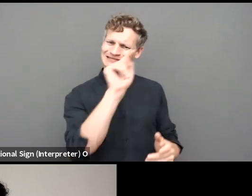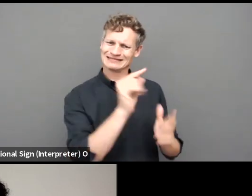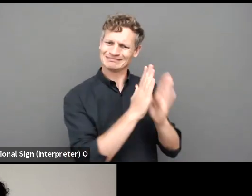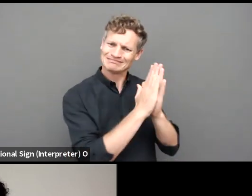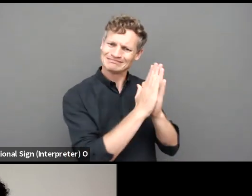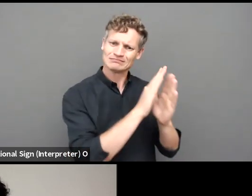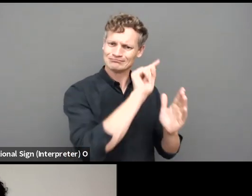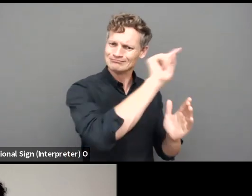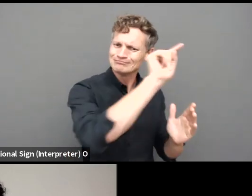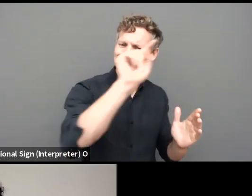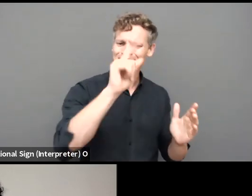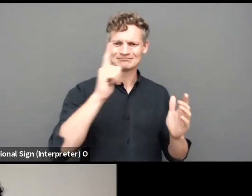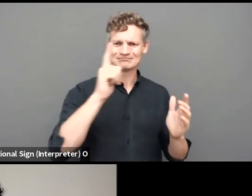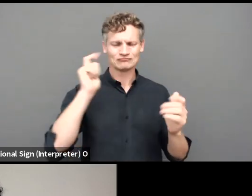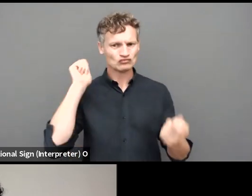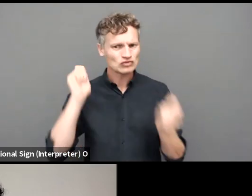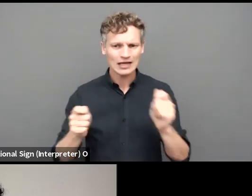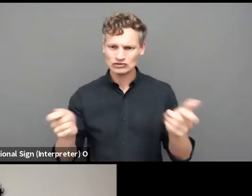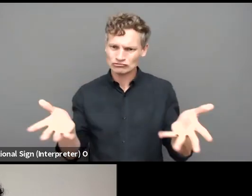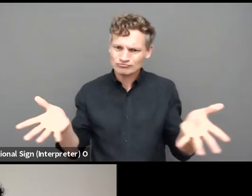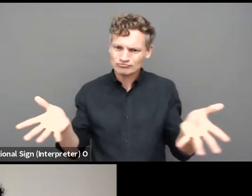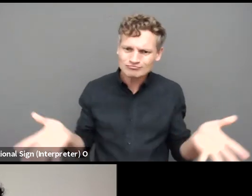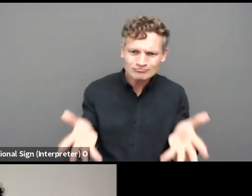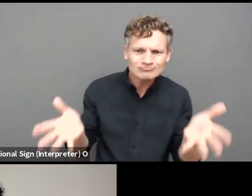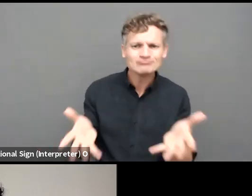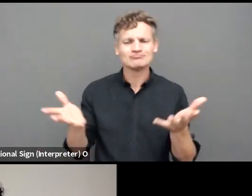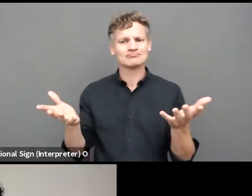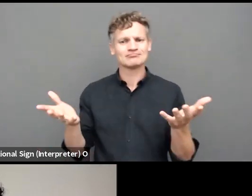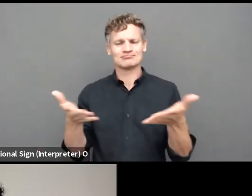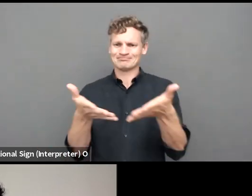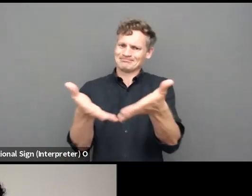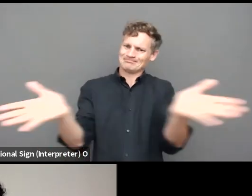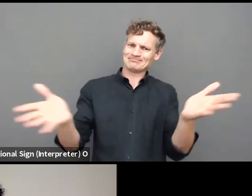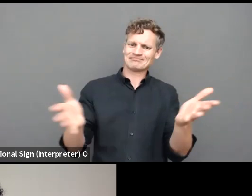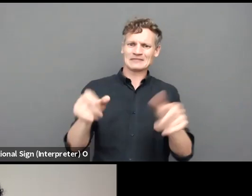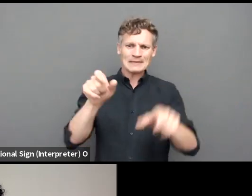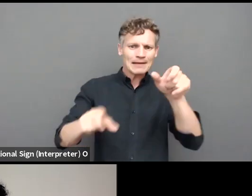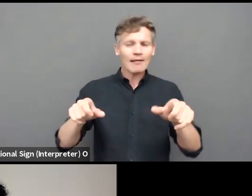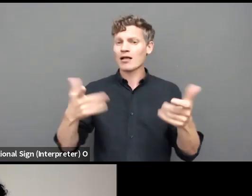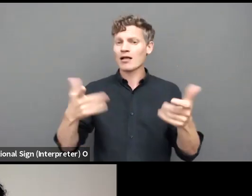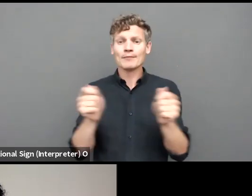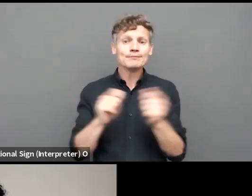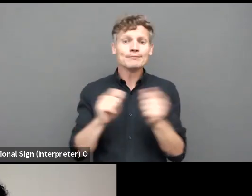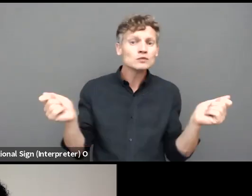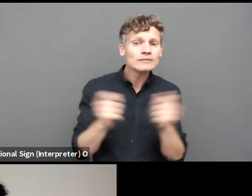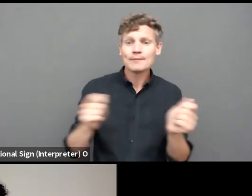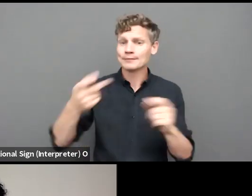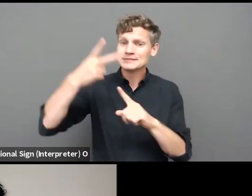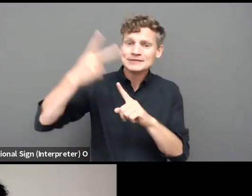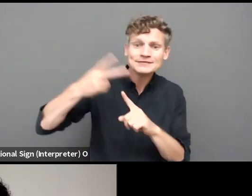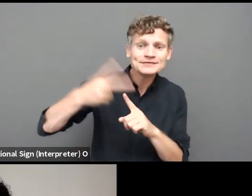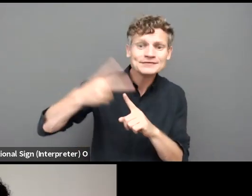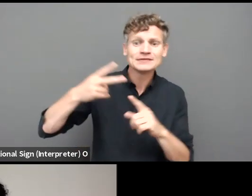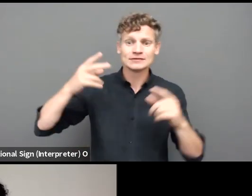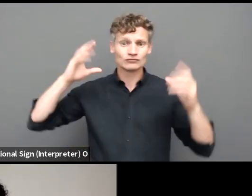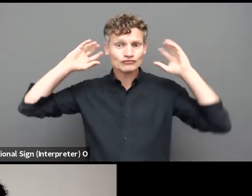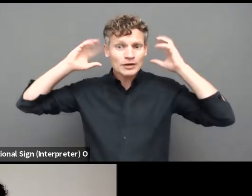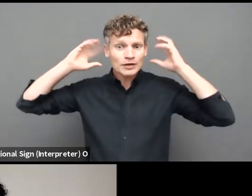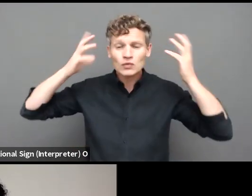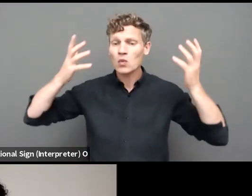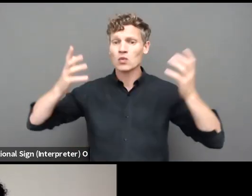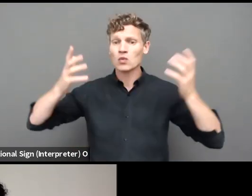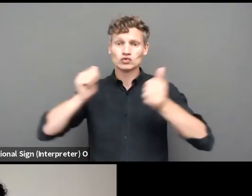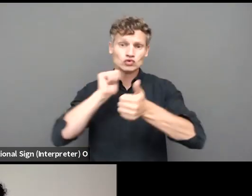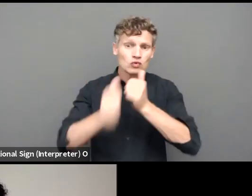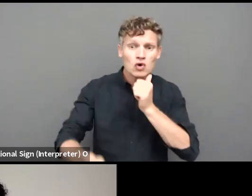activism and public opinion on these issues, be it in the media, be it in sport or wherever else it is, business,